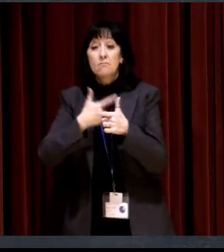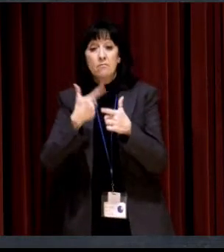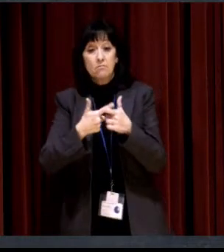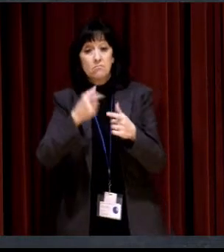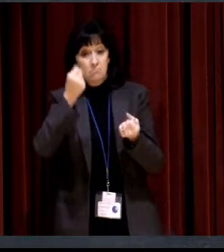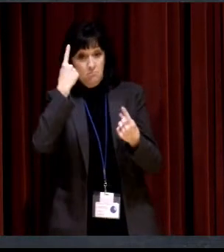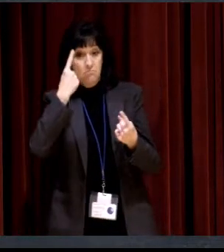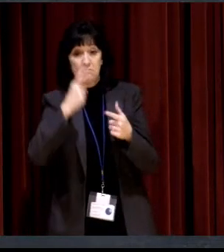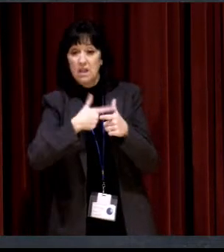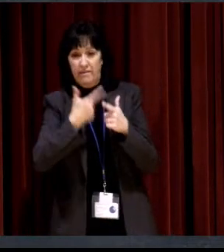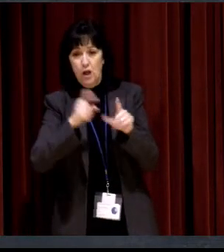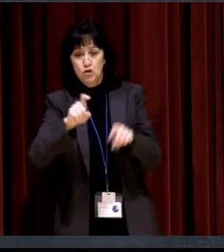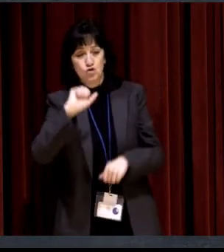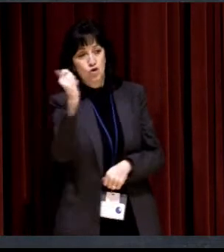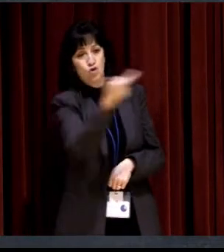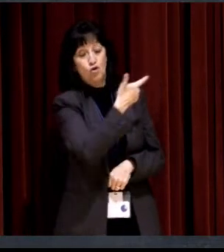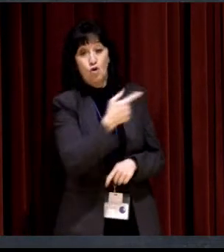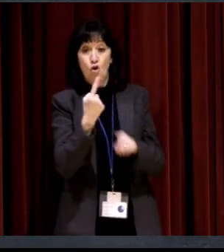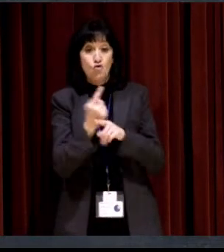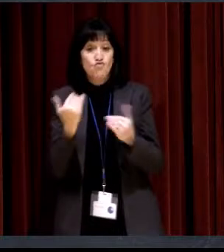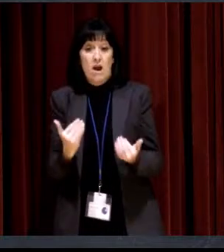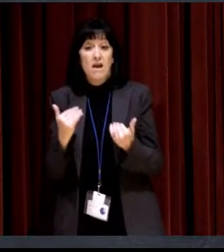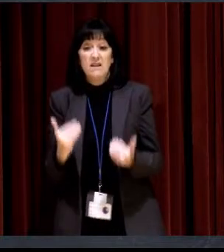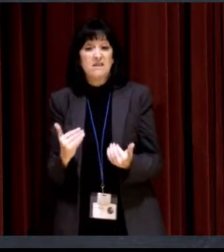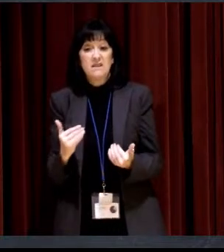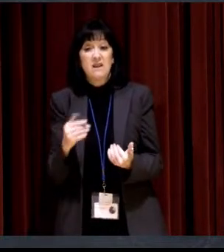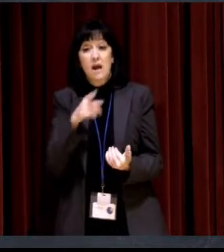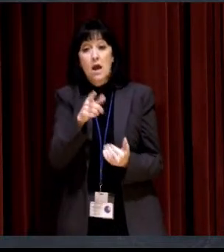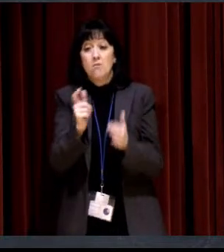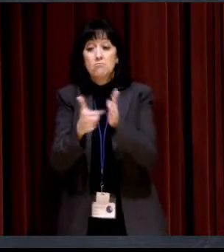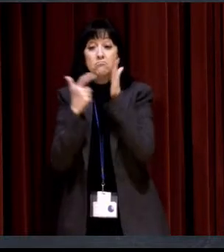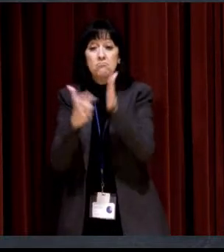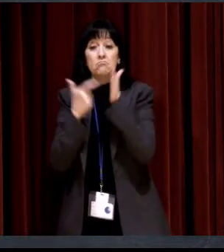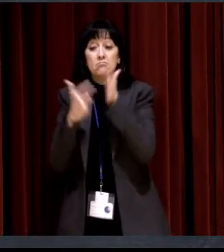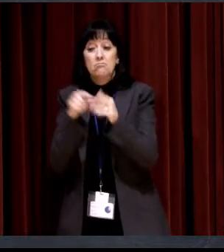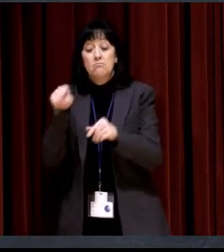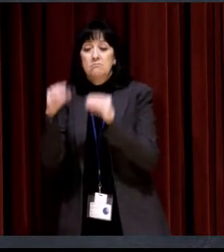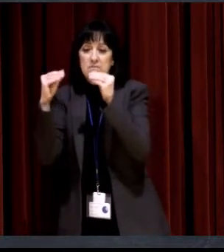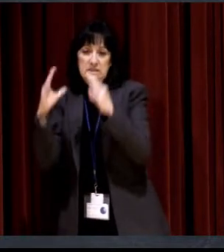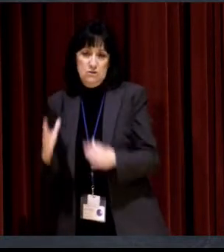Because right now, it's just the city teachers doing it, and we have enough